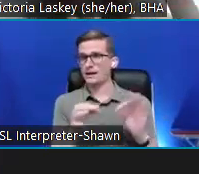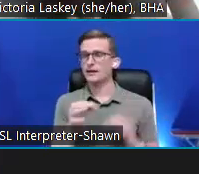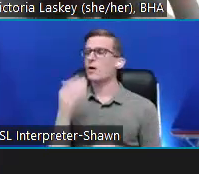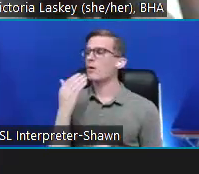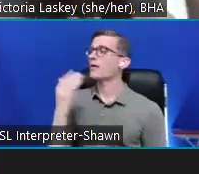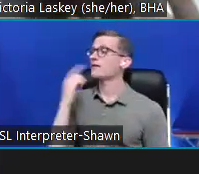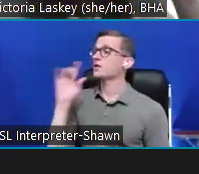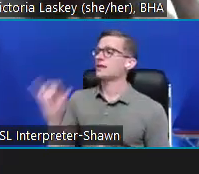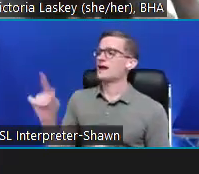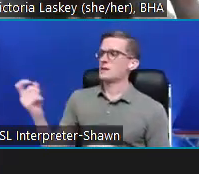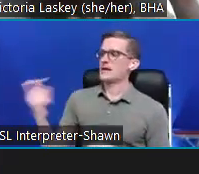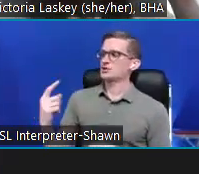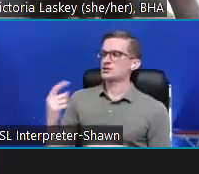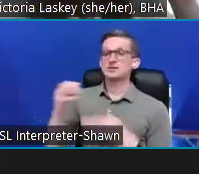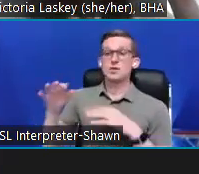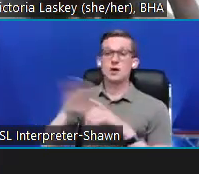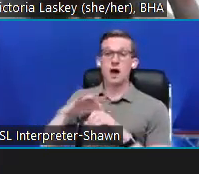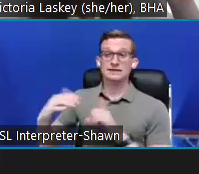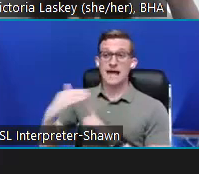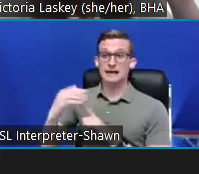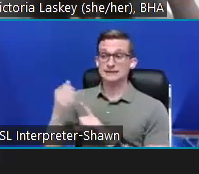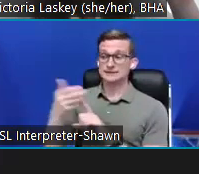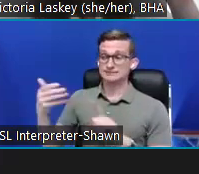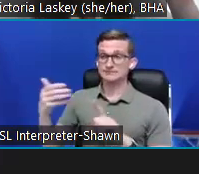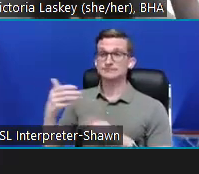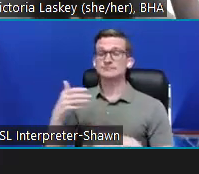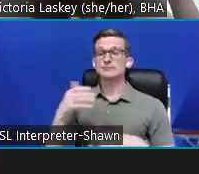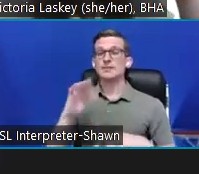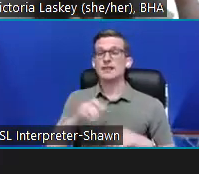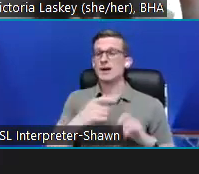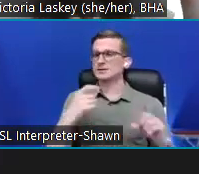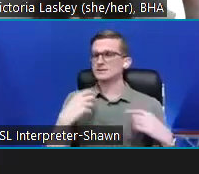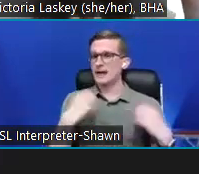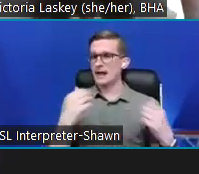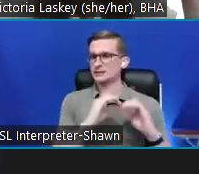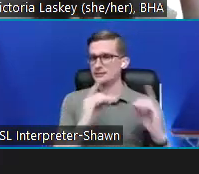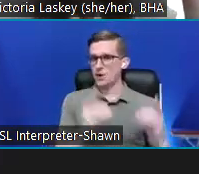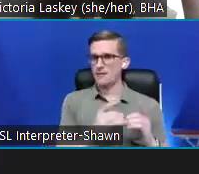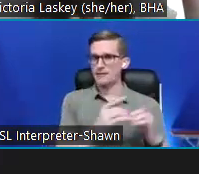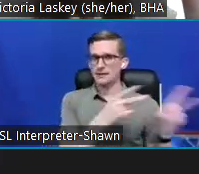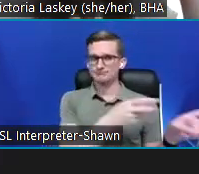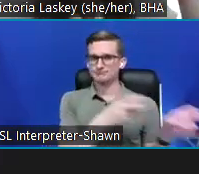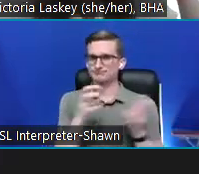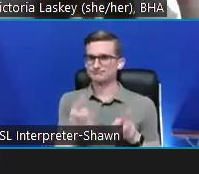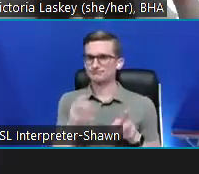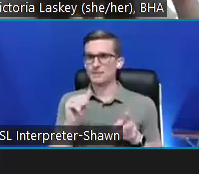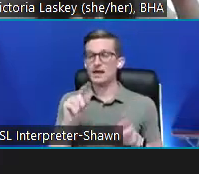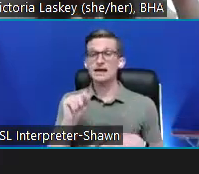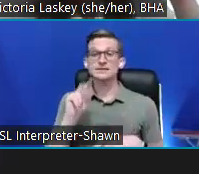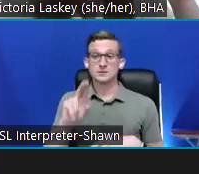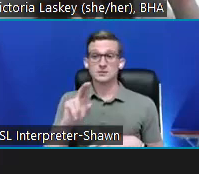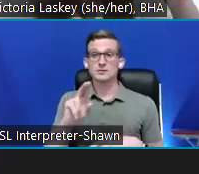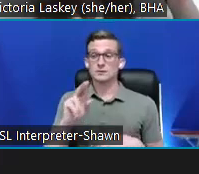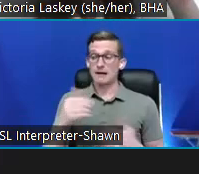context, those were carried over directly from the health department, and the ATU does carry the requirement of having